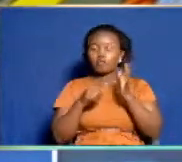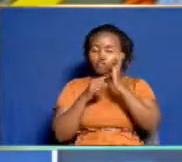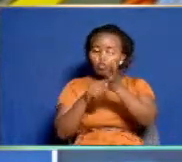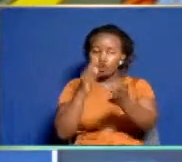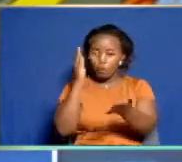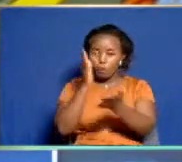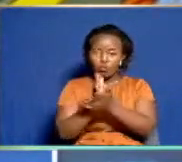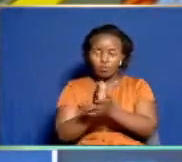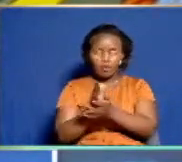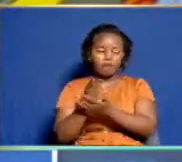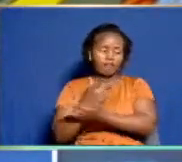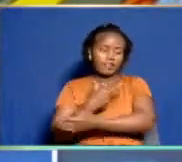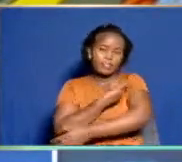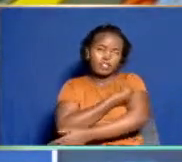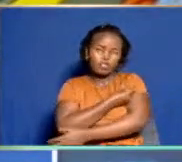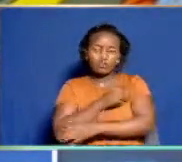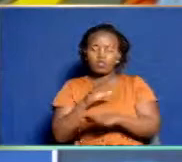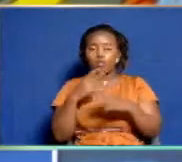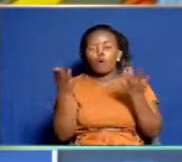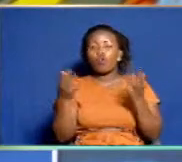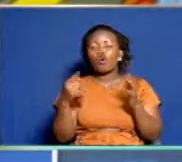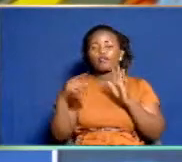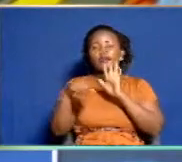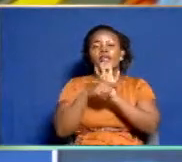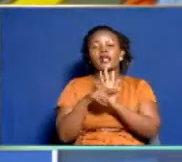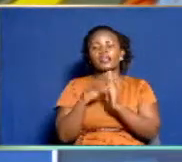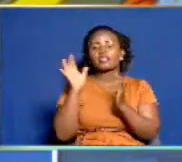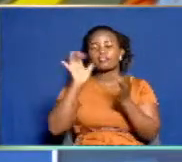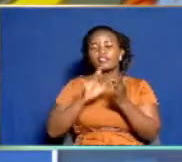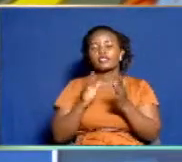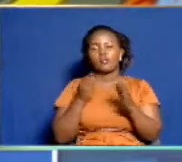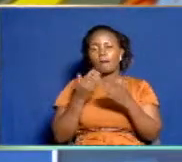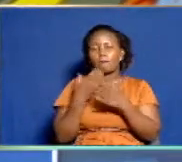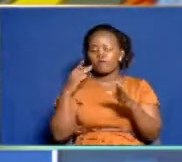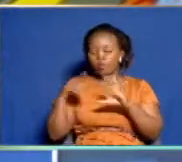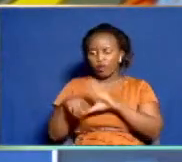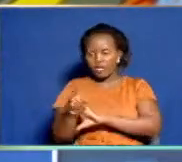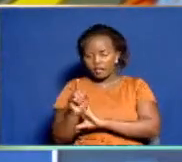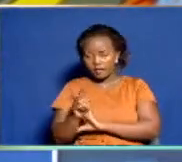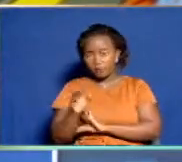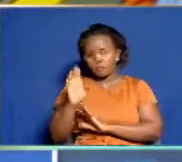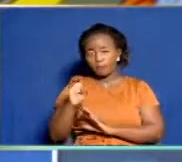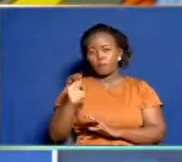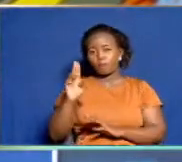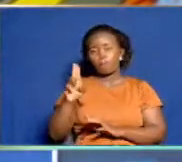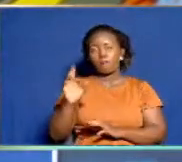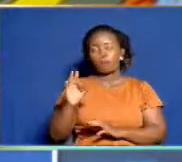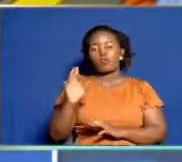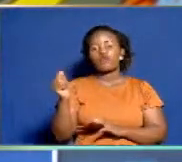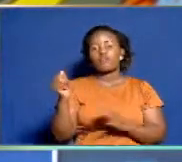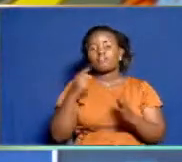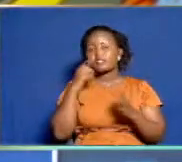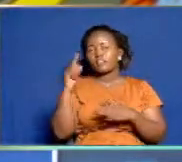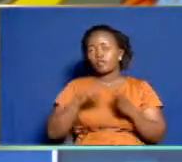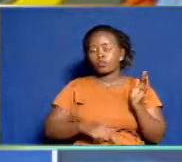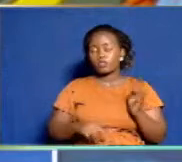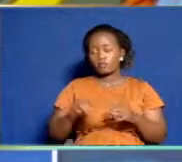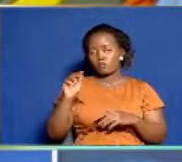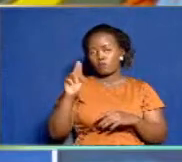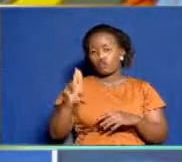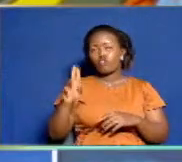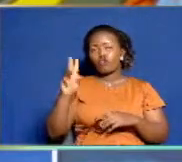of vaccination or a negative test before entry. UEFA says UK-based ticket holders aged